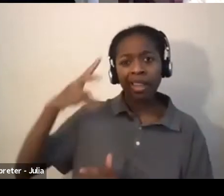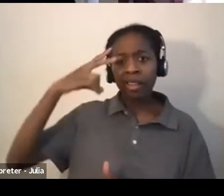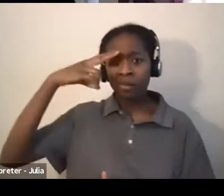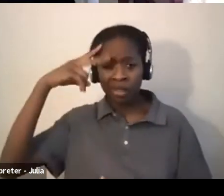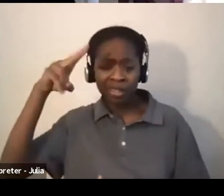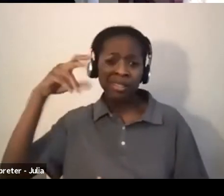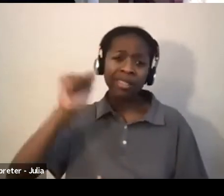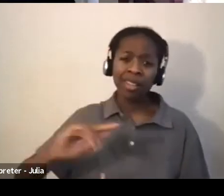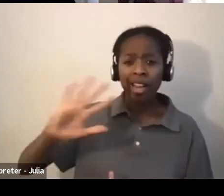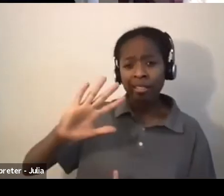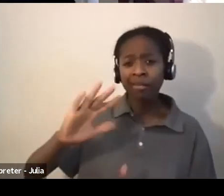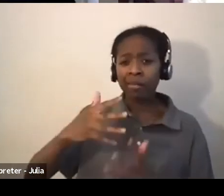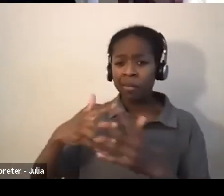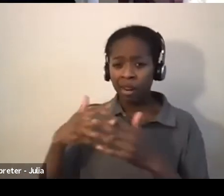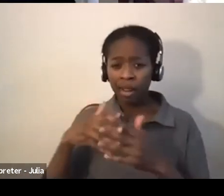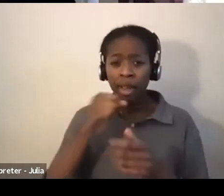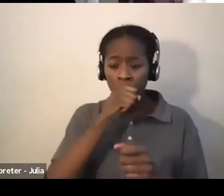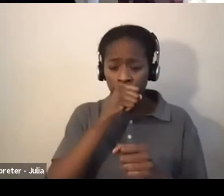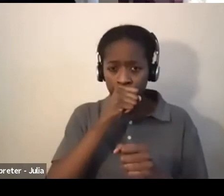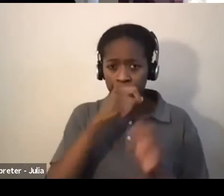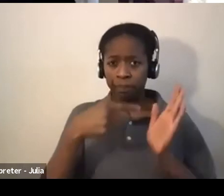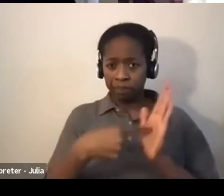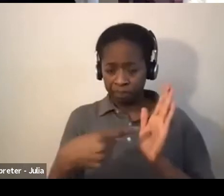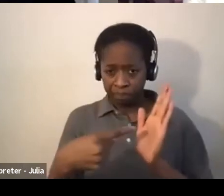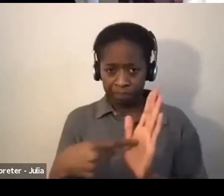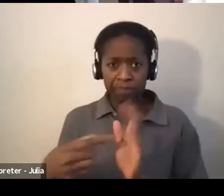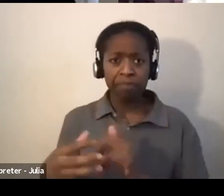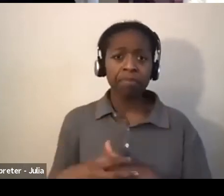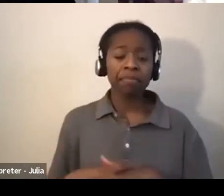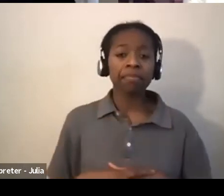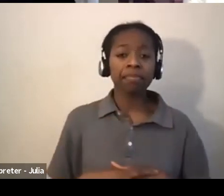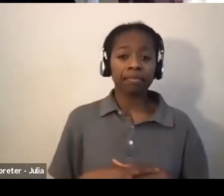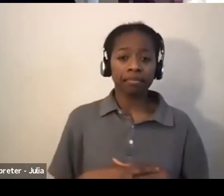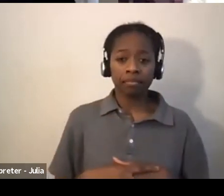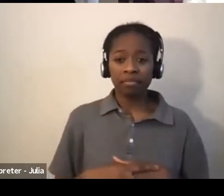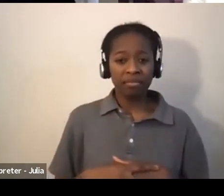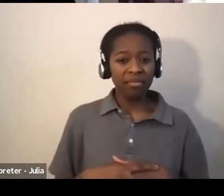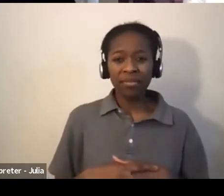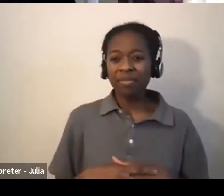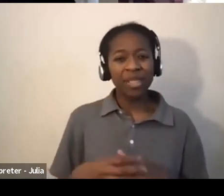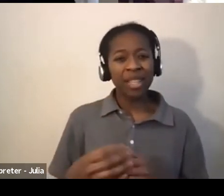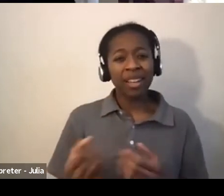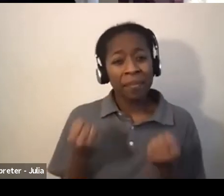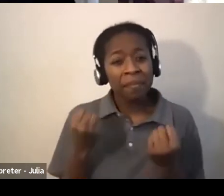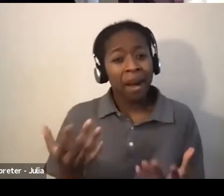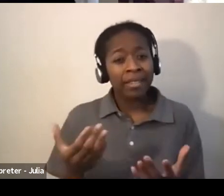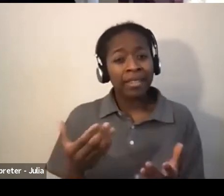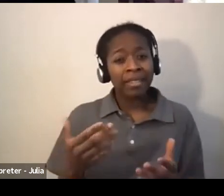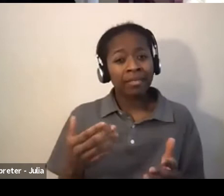Americans, Asian Americans, and how they represented so much stereotyping,